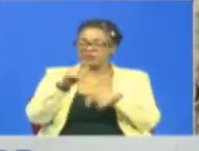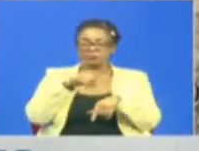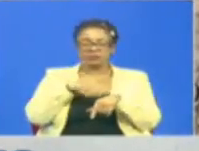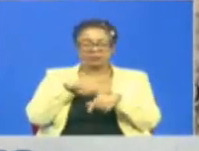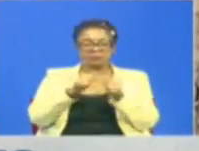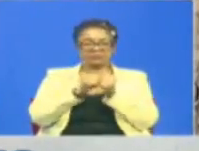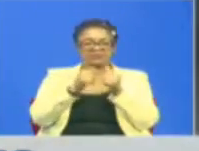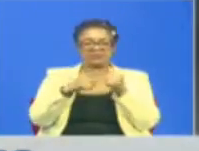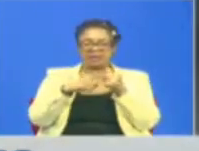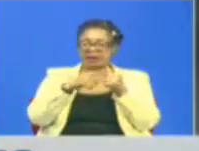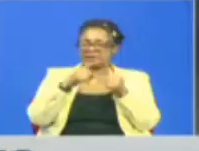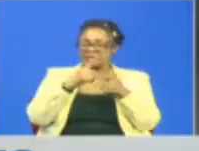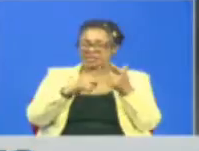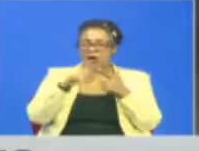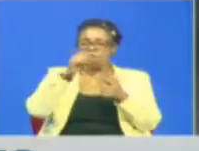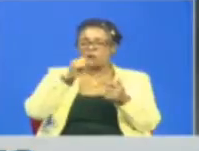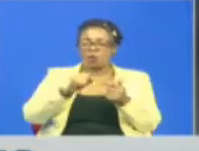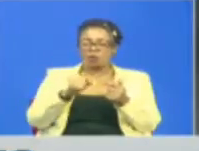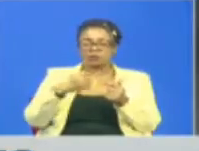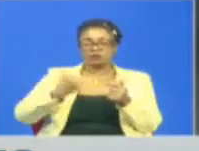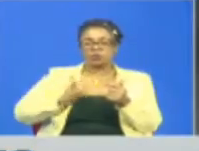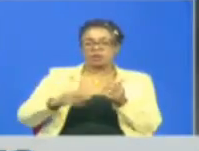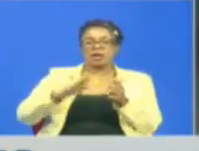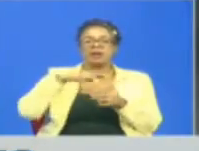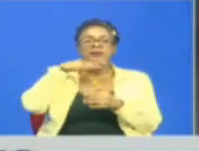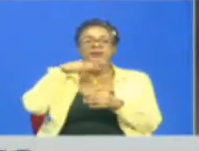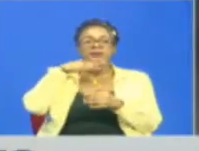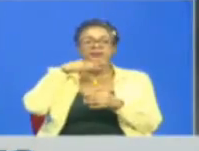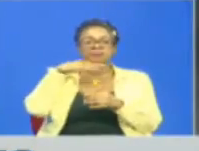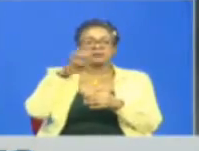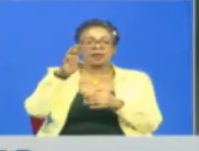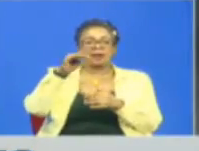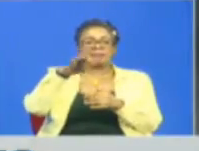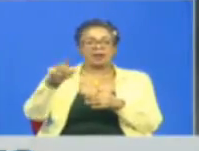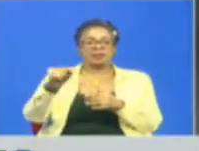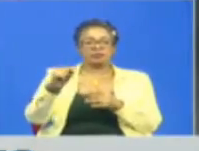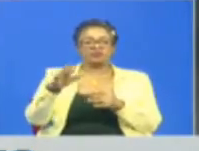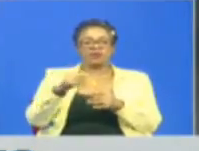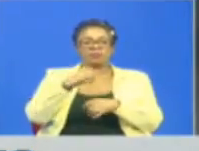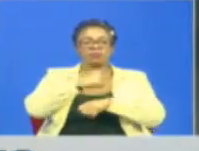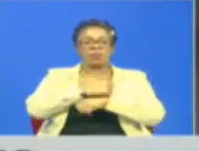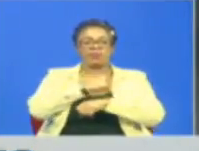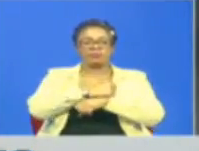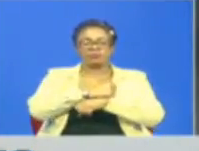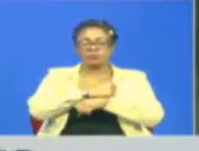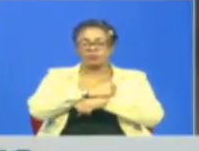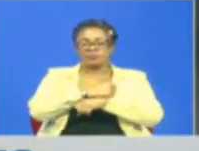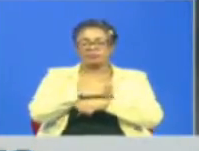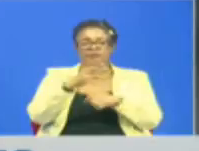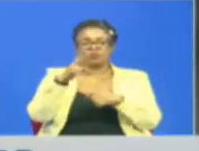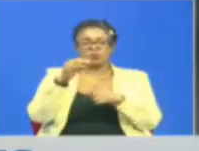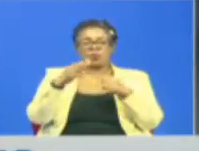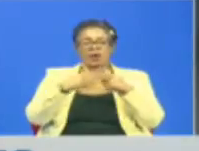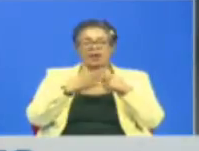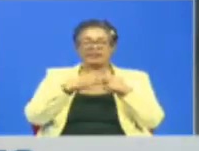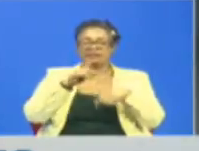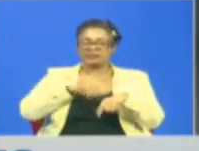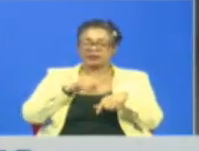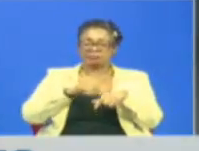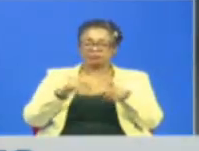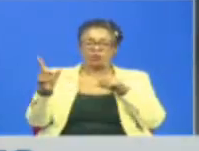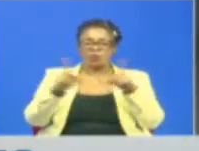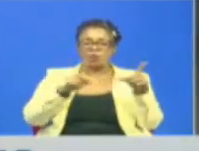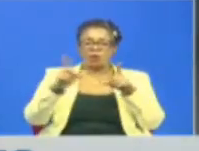daughter died. Emma Akinyi was on her way home from school in June of 2009 when a construction truck veered off the